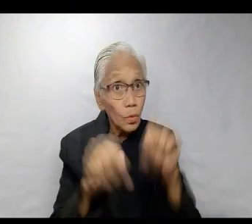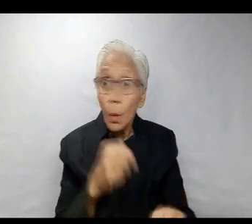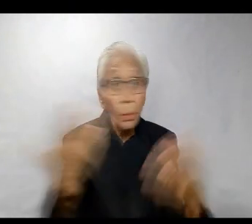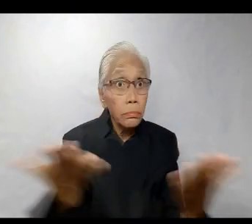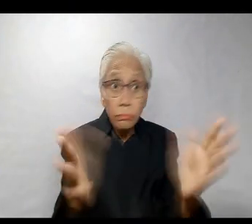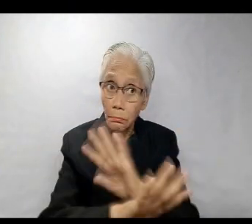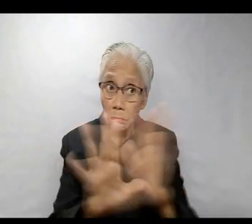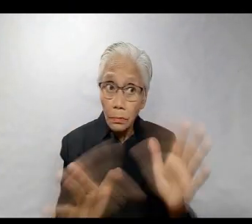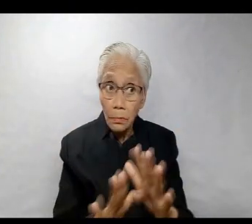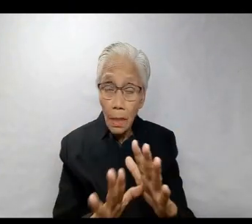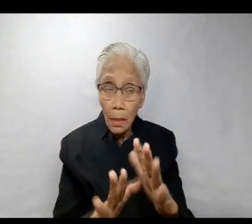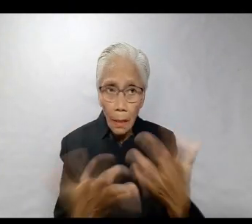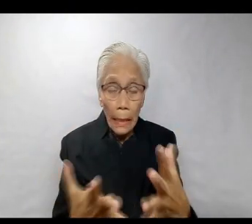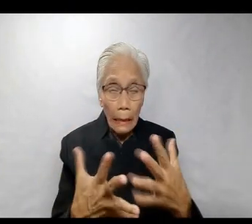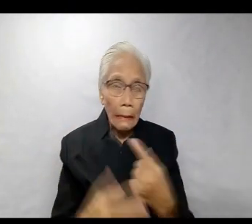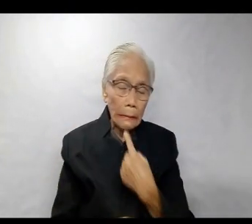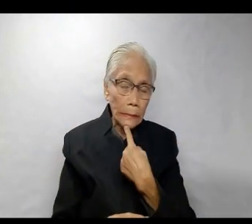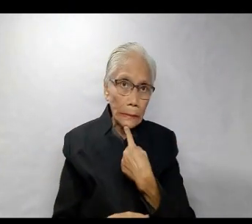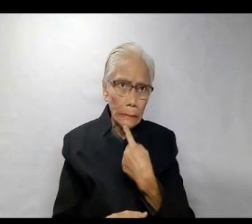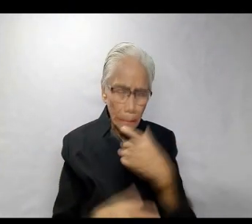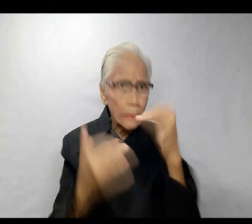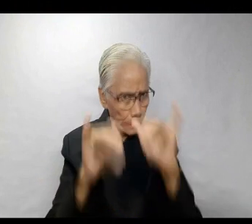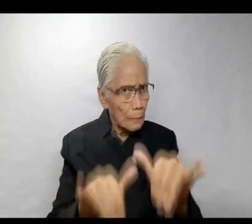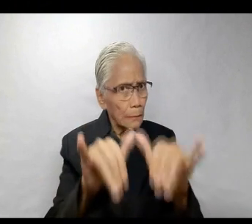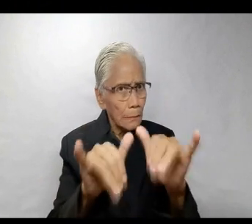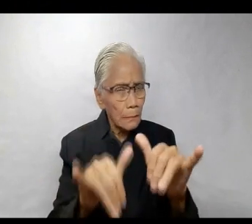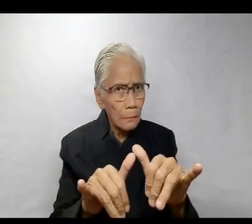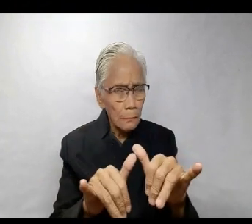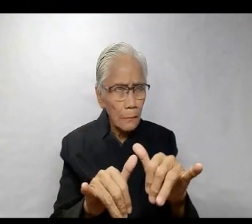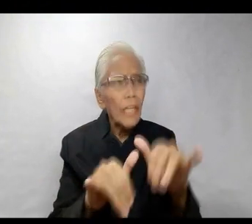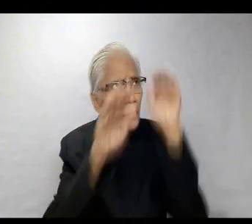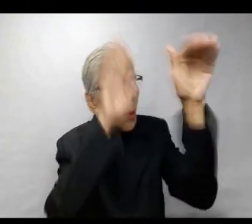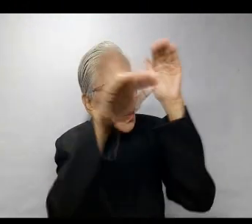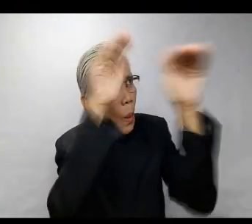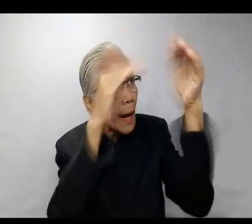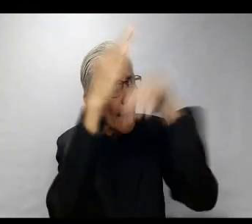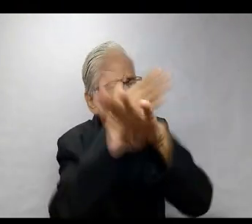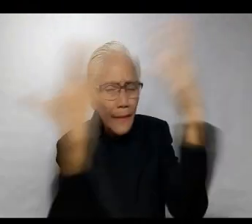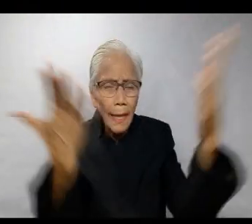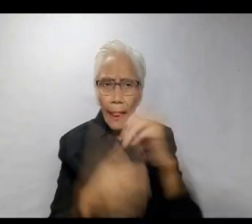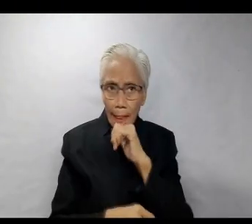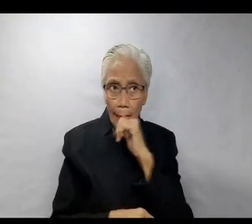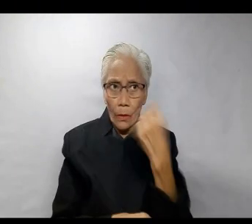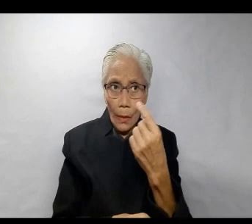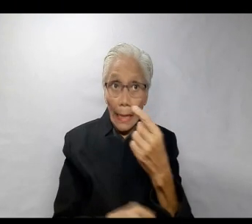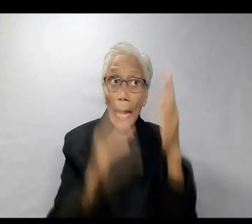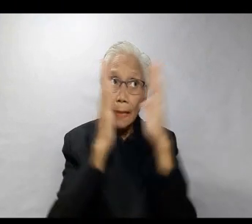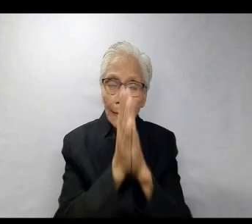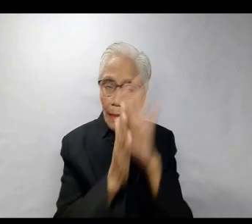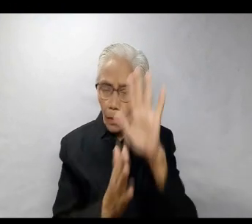heart, kapatid. Just hang on. Storm heaven not only with your asking